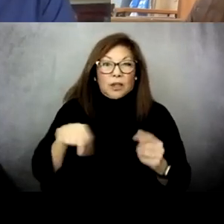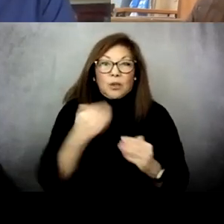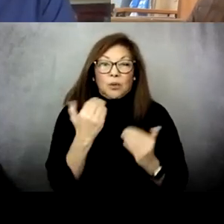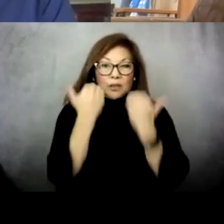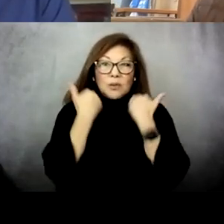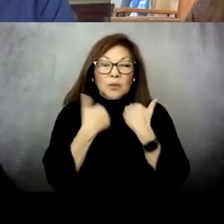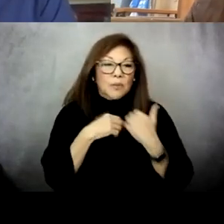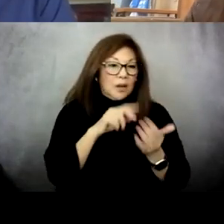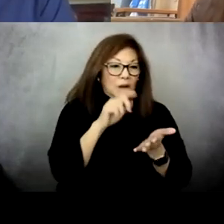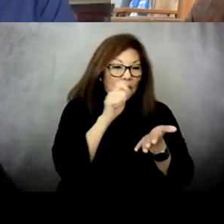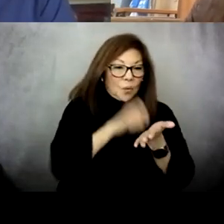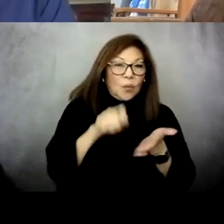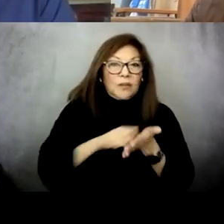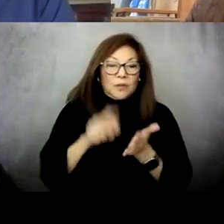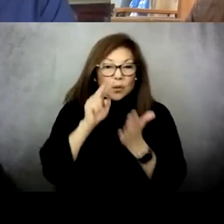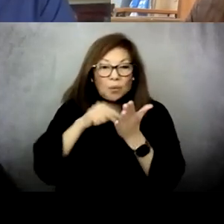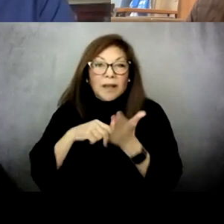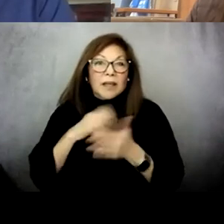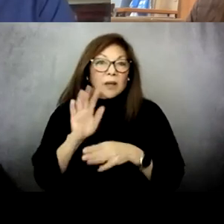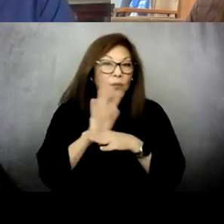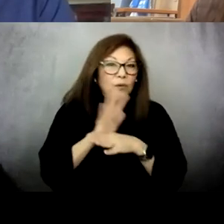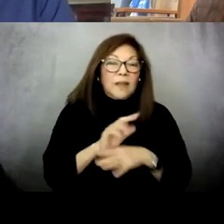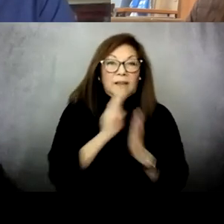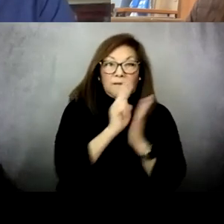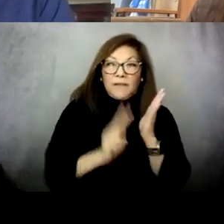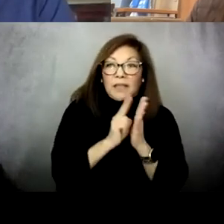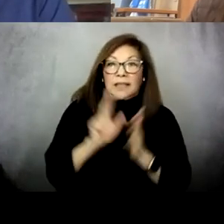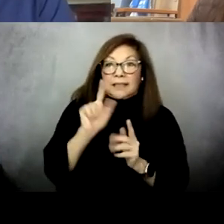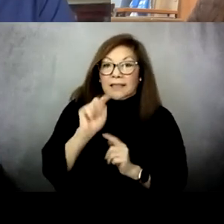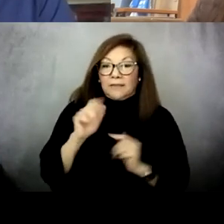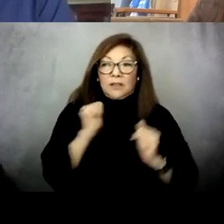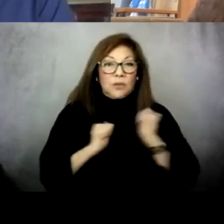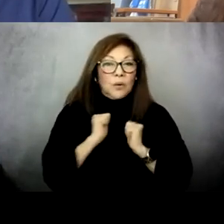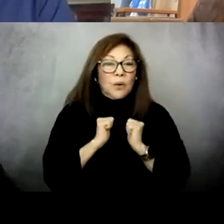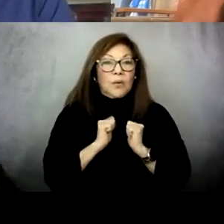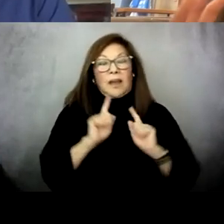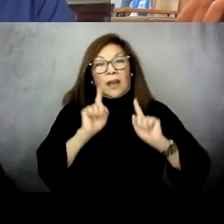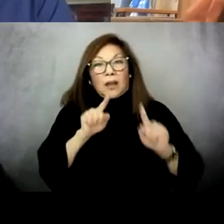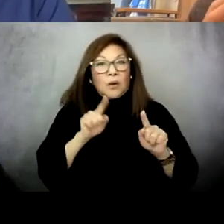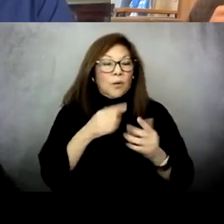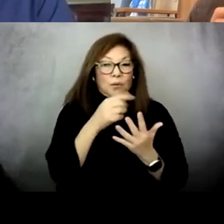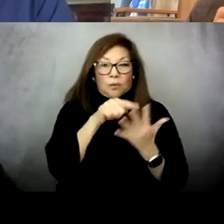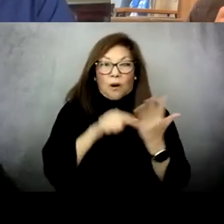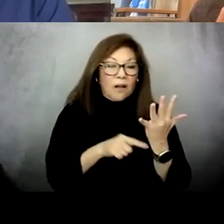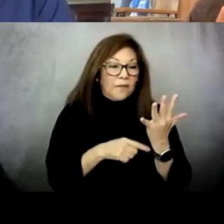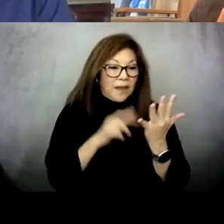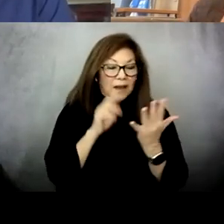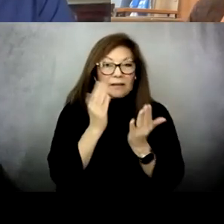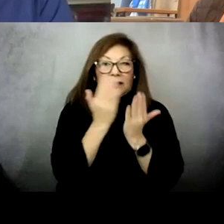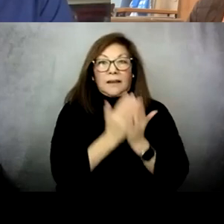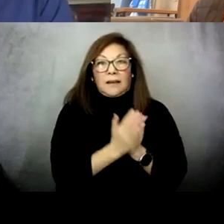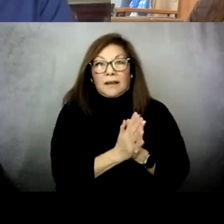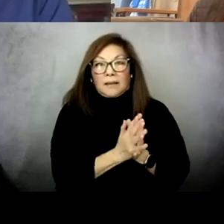literature, writing, movies, videos, TV shows, and to go through all of that and